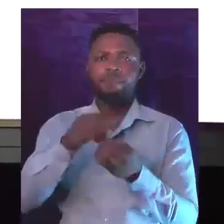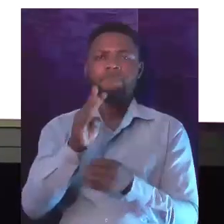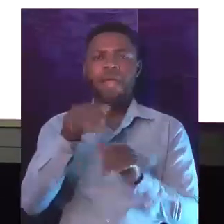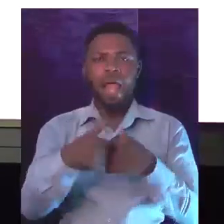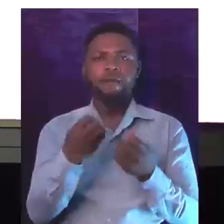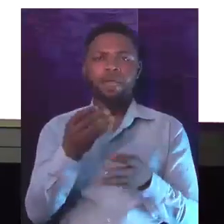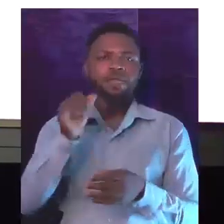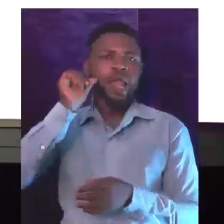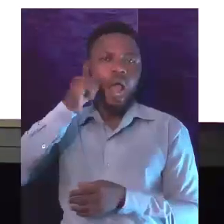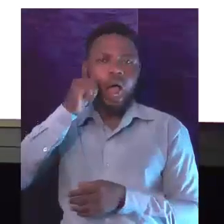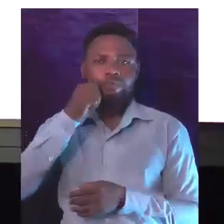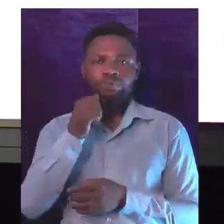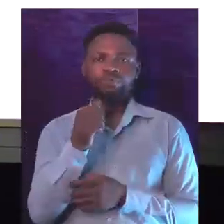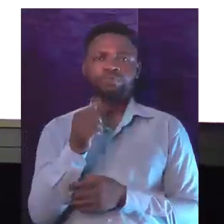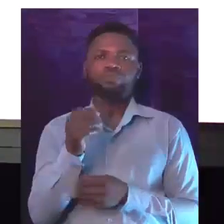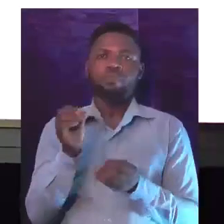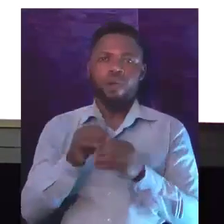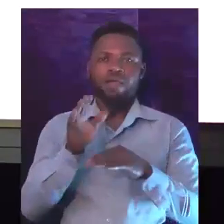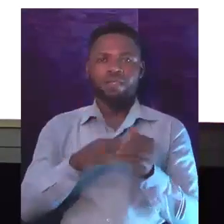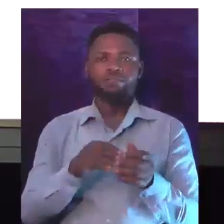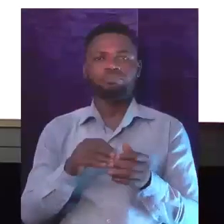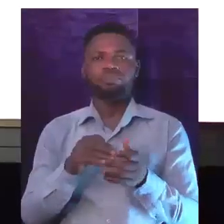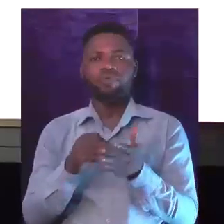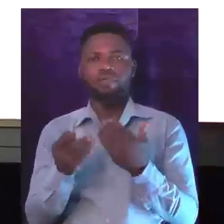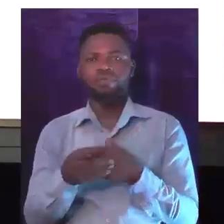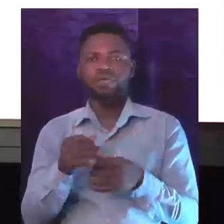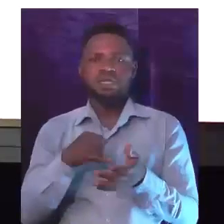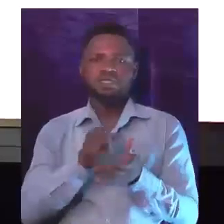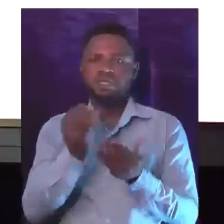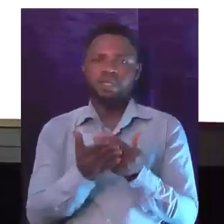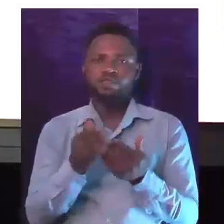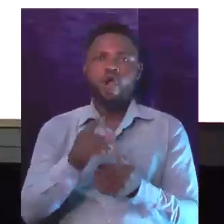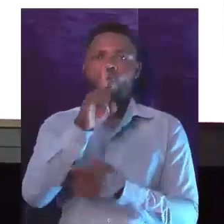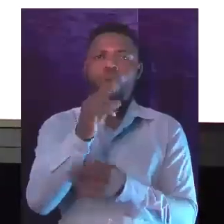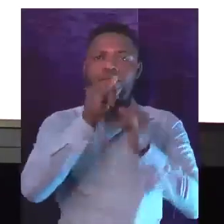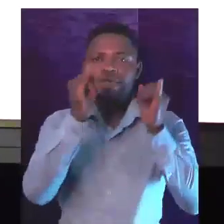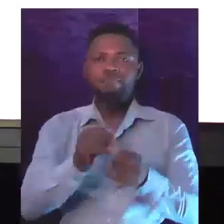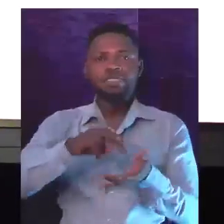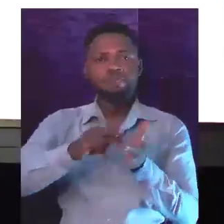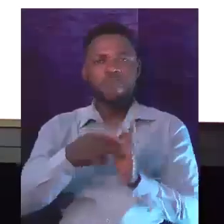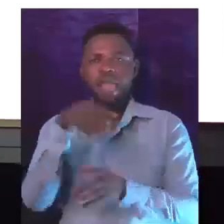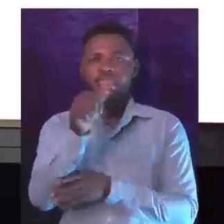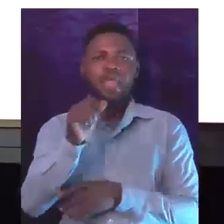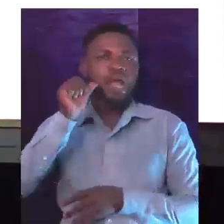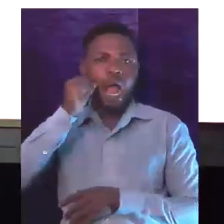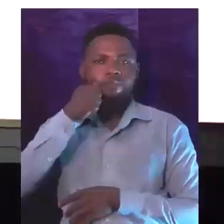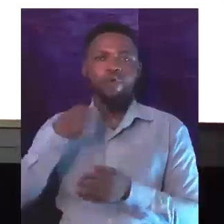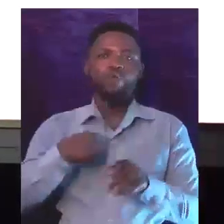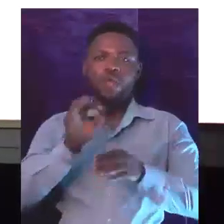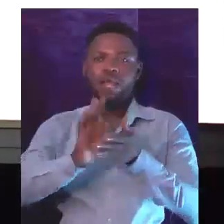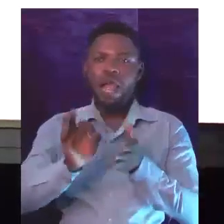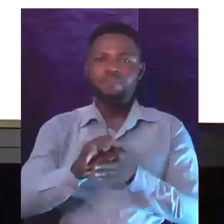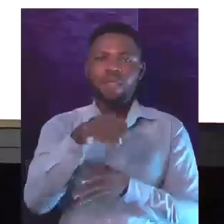by how many apples February sales are more than March sales. So let's go. February sales are easy to count. One image means 10 apples, so we count